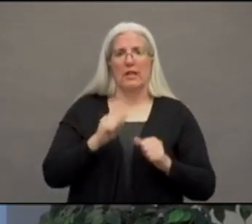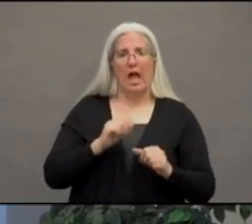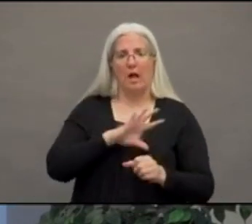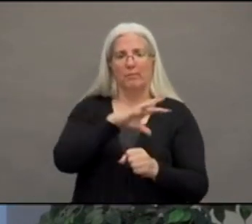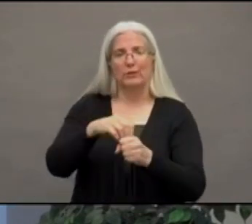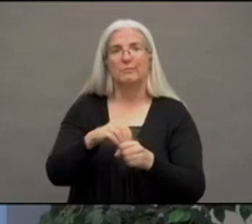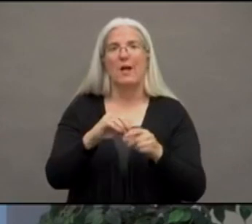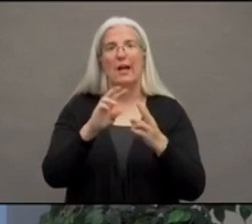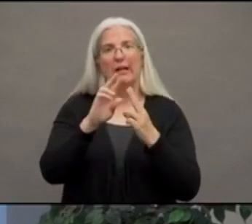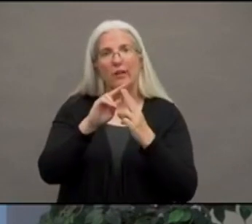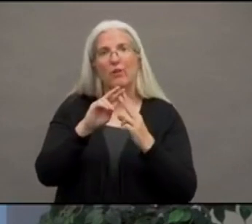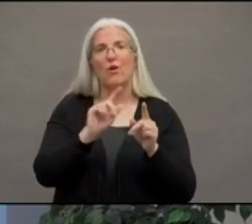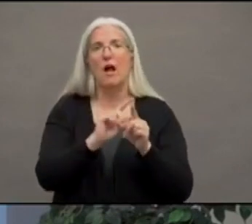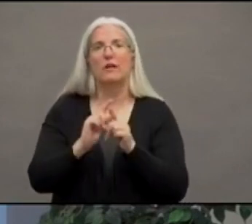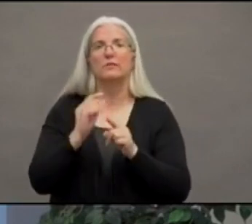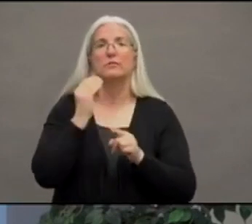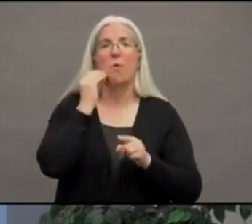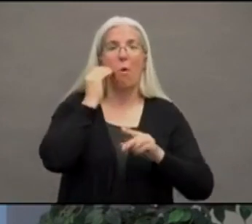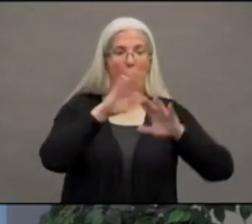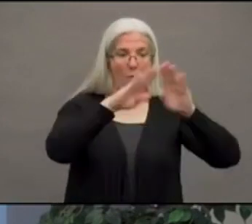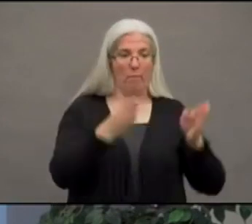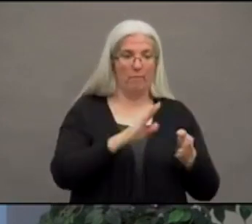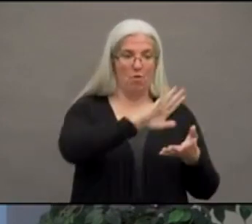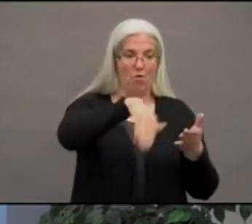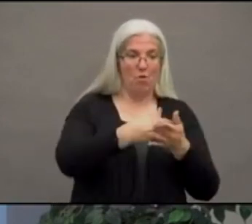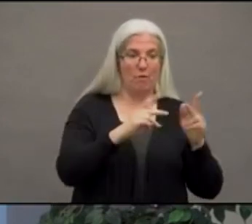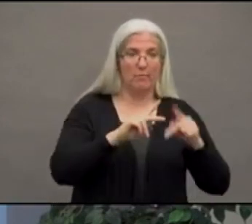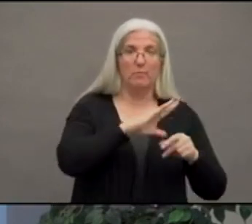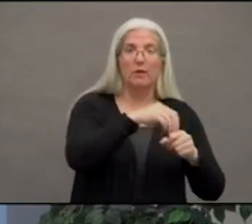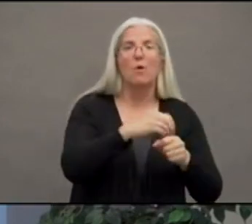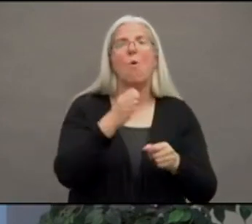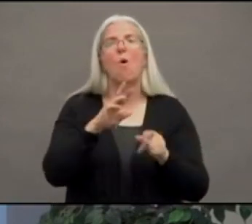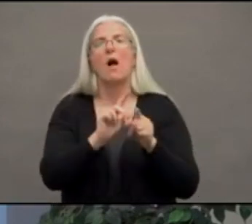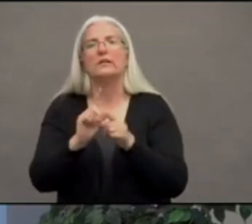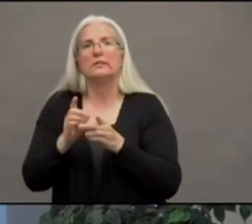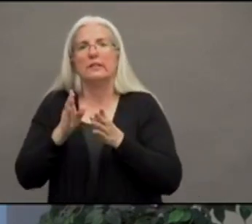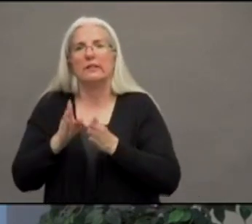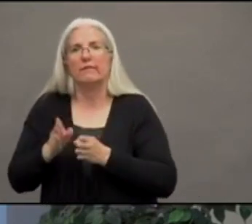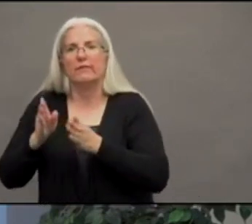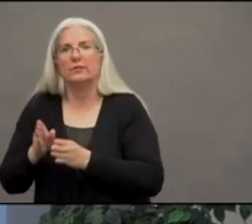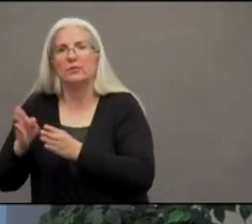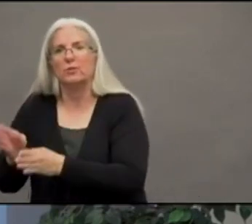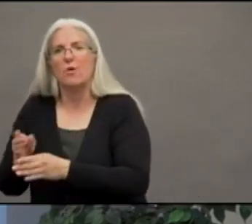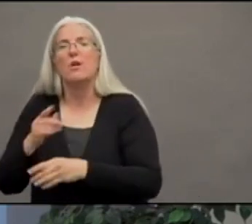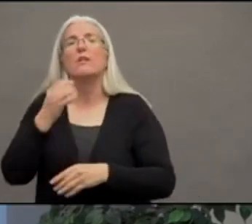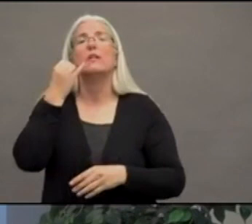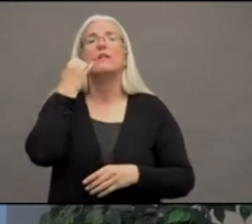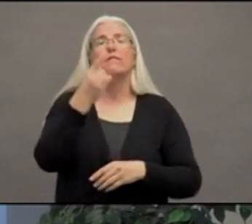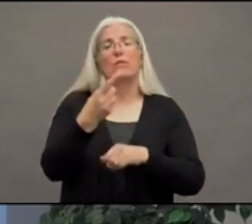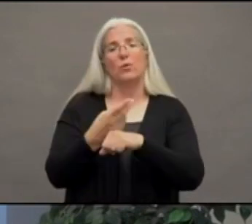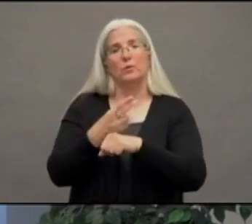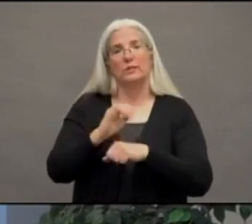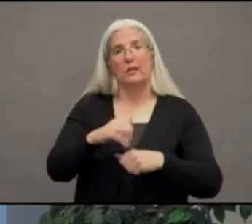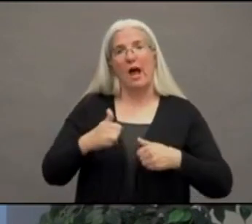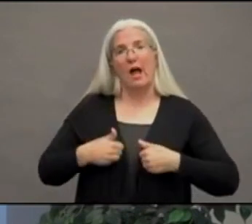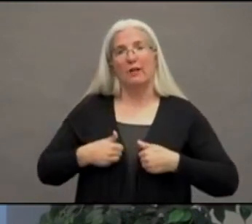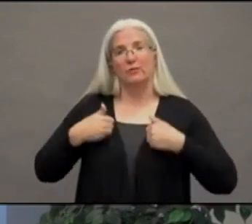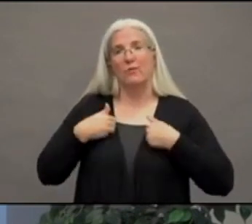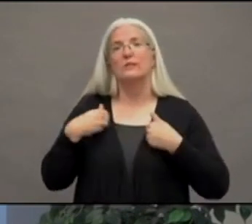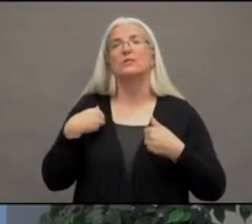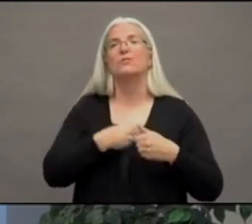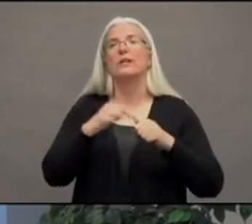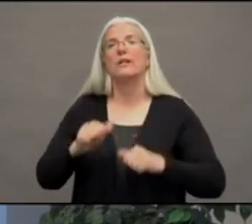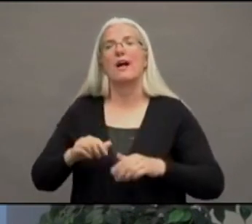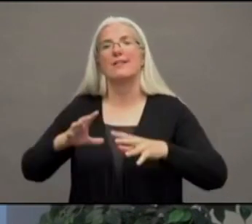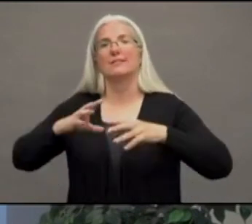individually. Multiple forms per address are accepted. However, the biggest and most important thing is to make sure